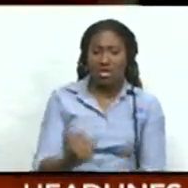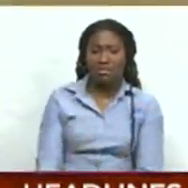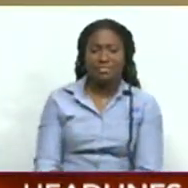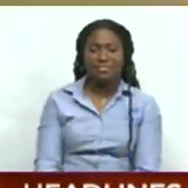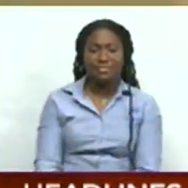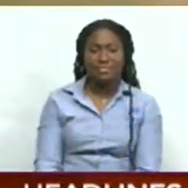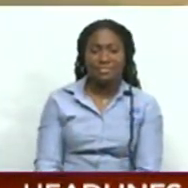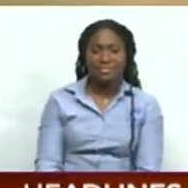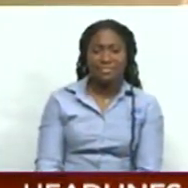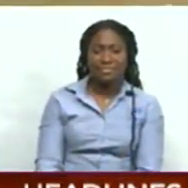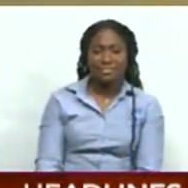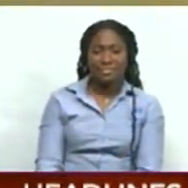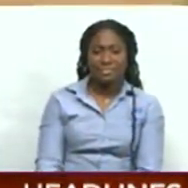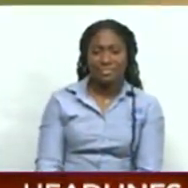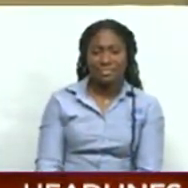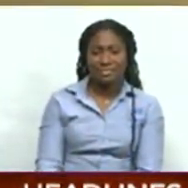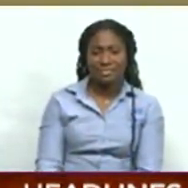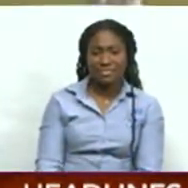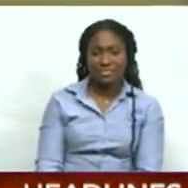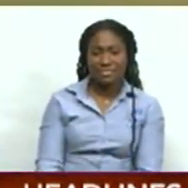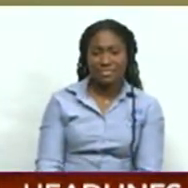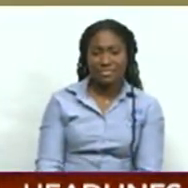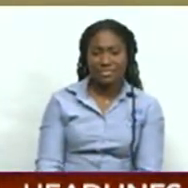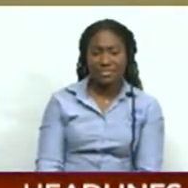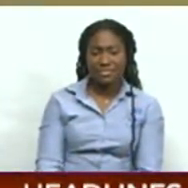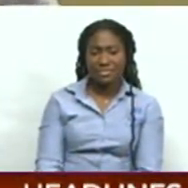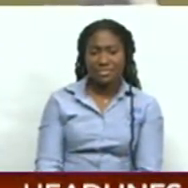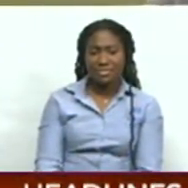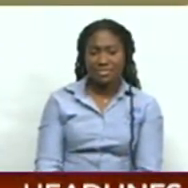Lara. There goes the sweep. There it is.